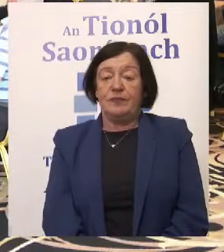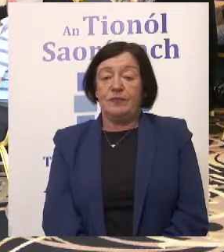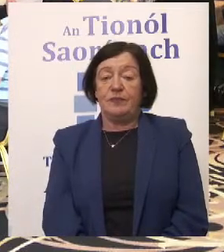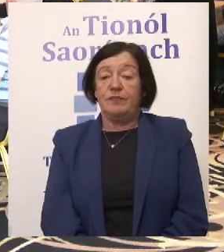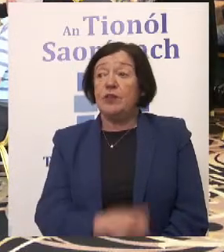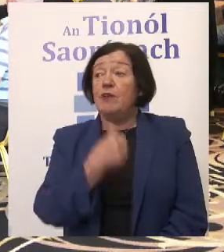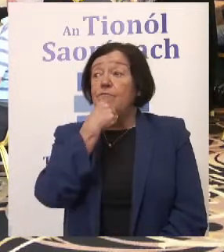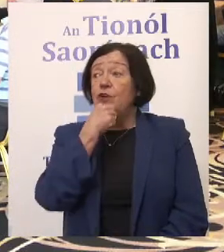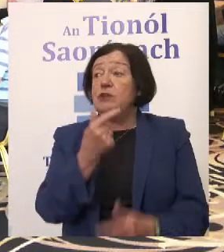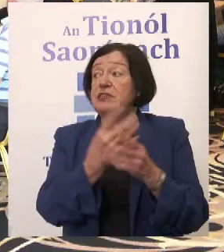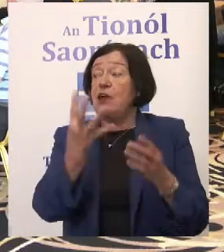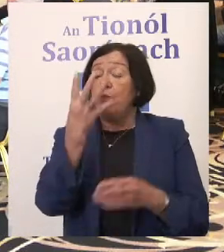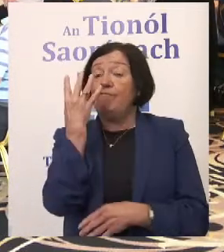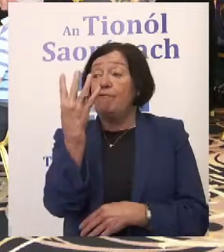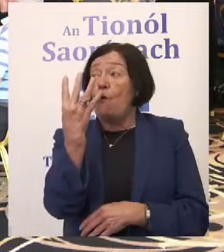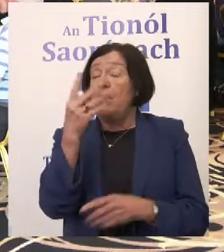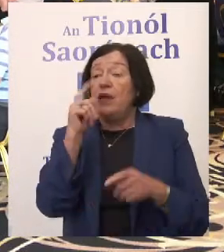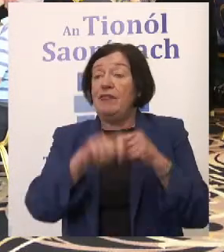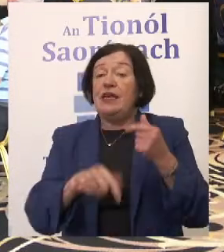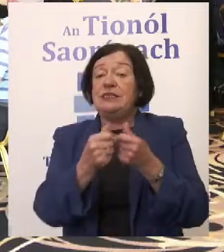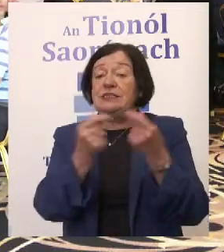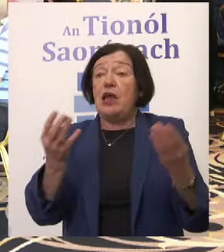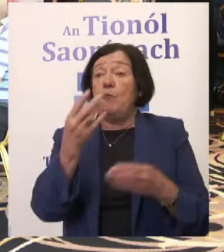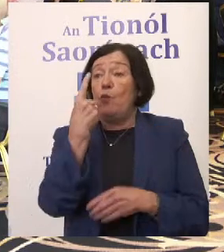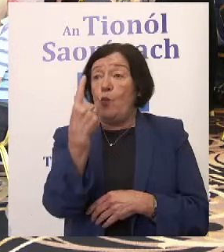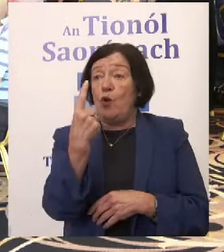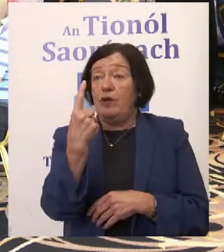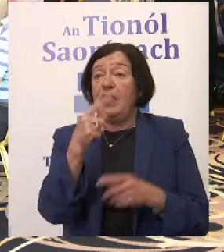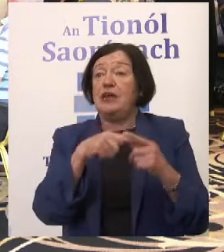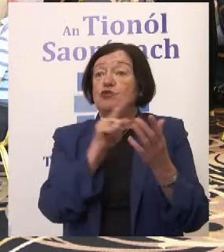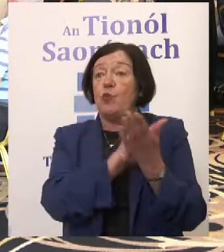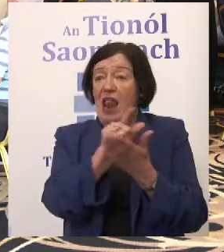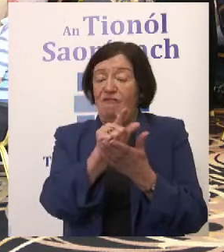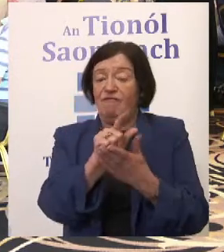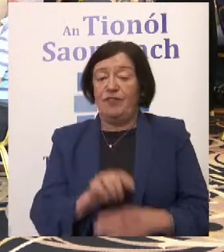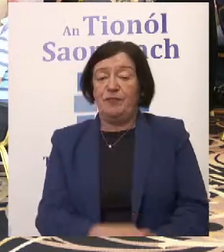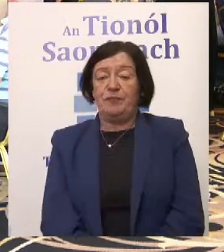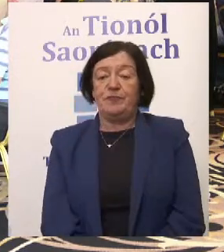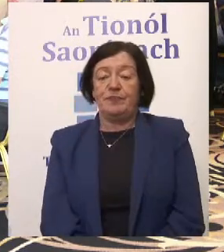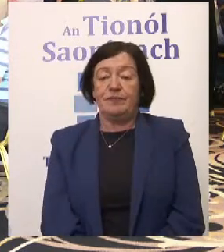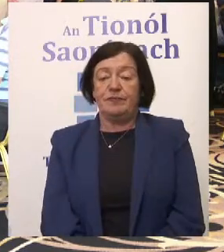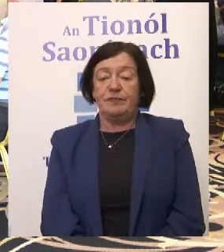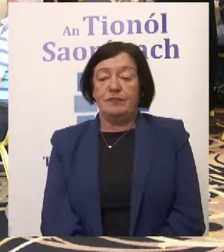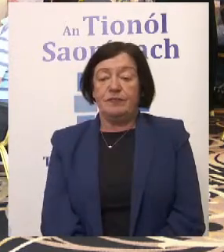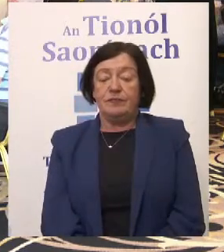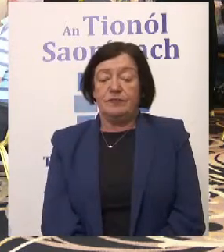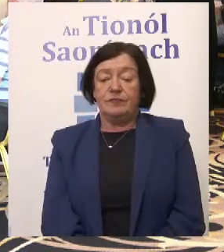First up, table 4, and then table 1 and 12.